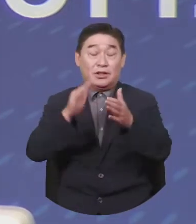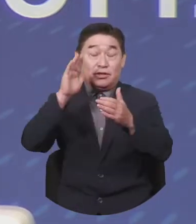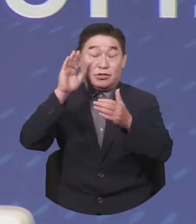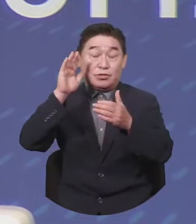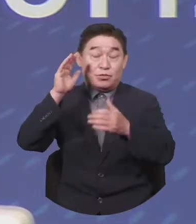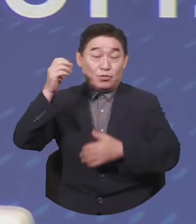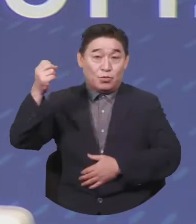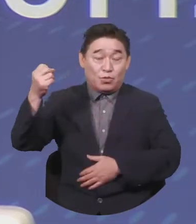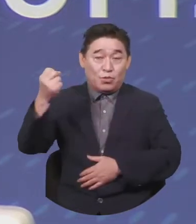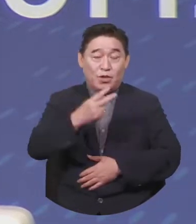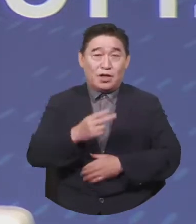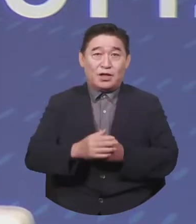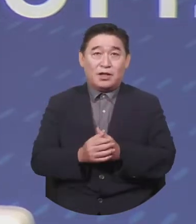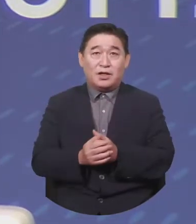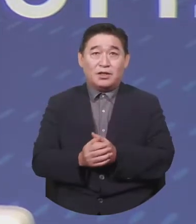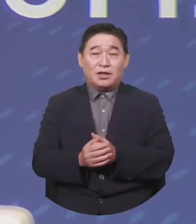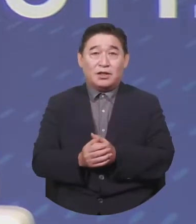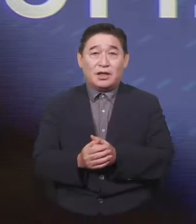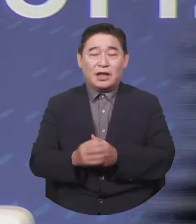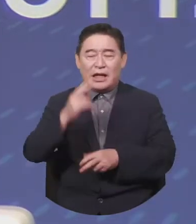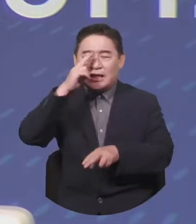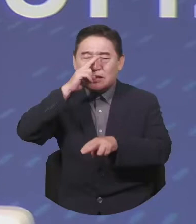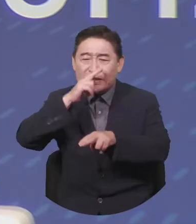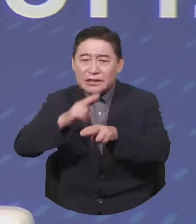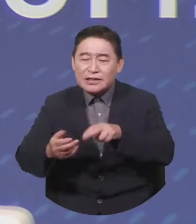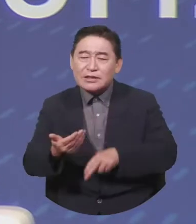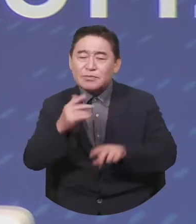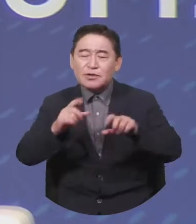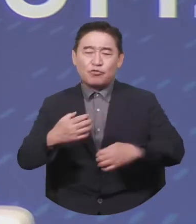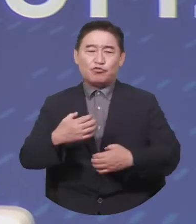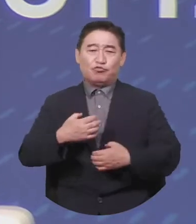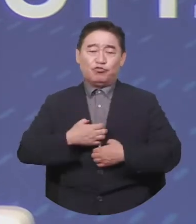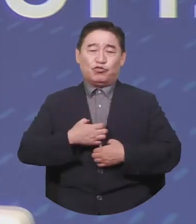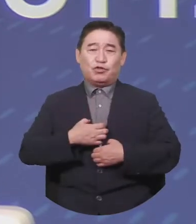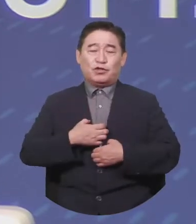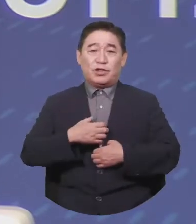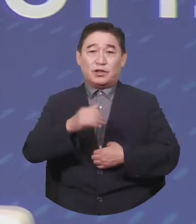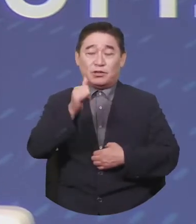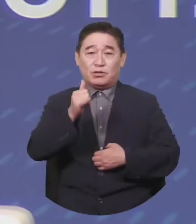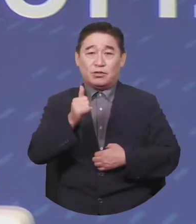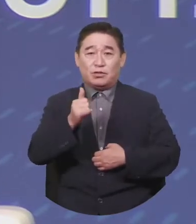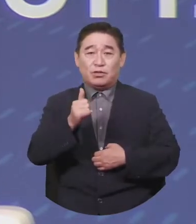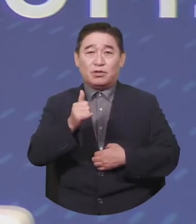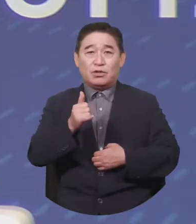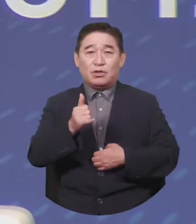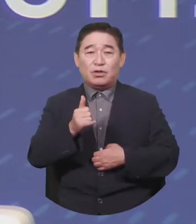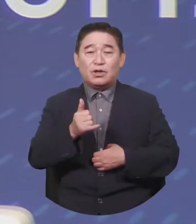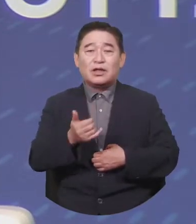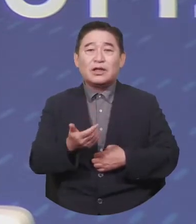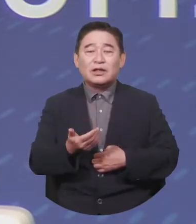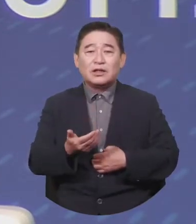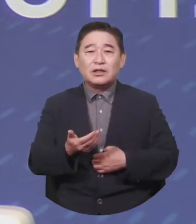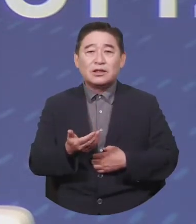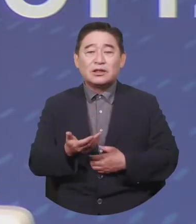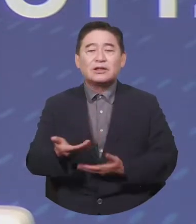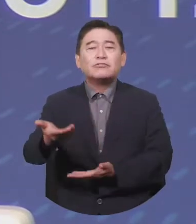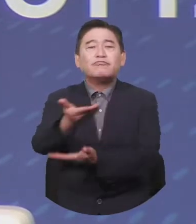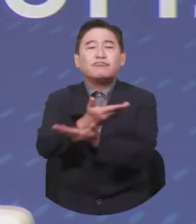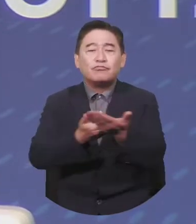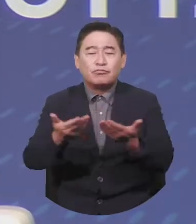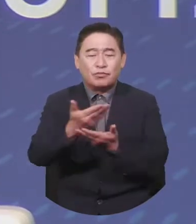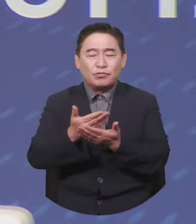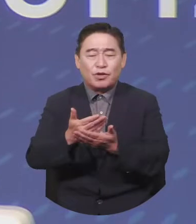of food and energy, and also global supply chain in a distorted, very severe manner.